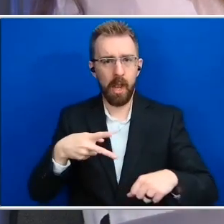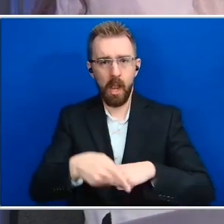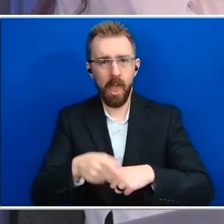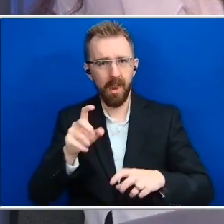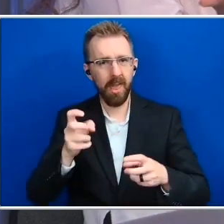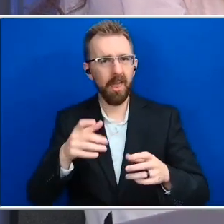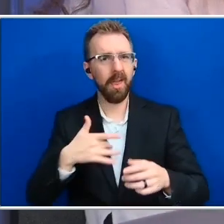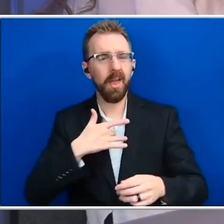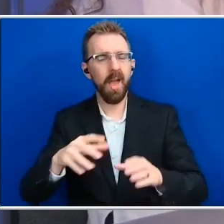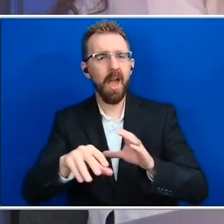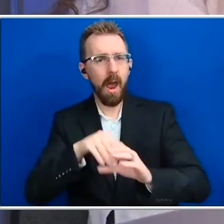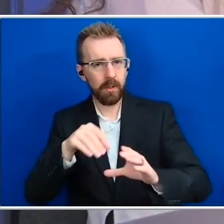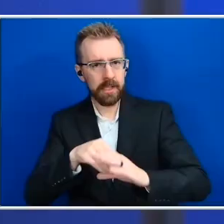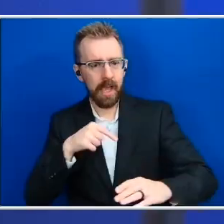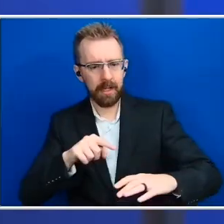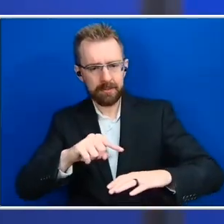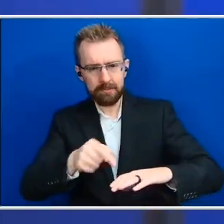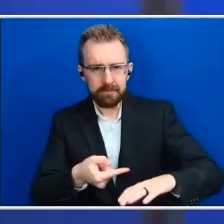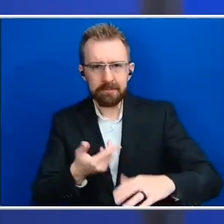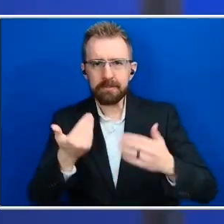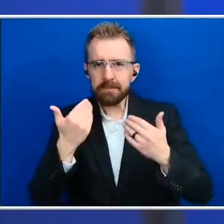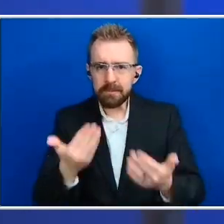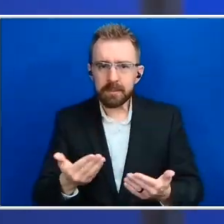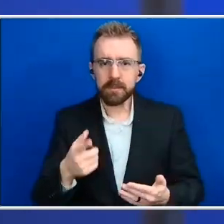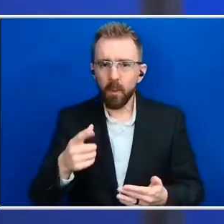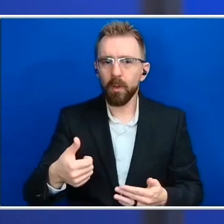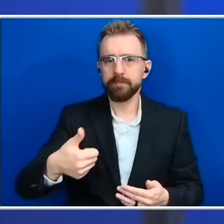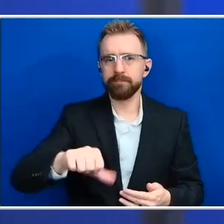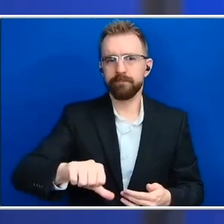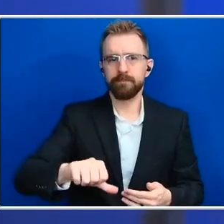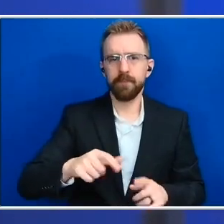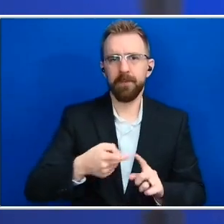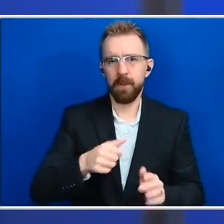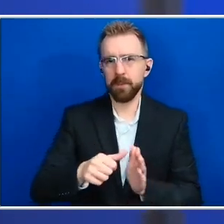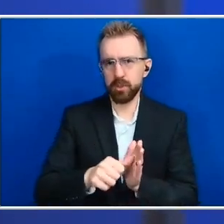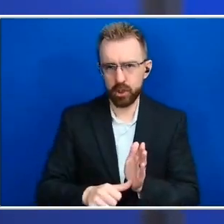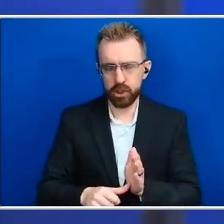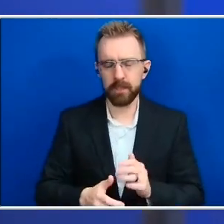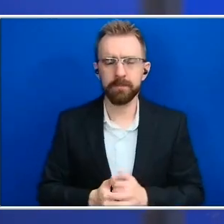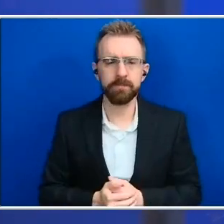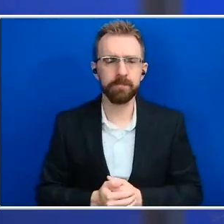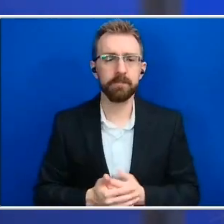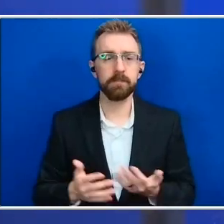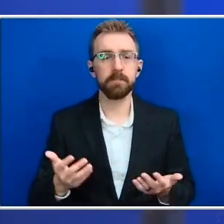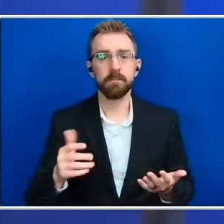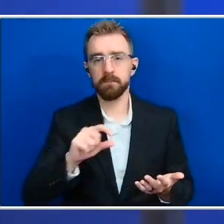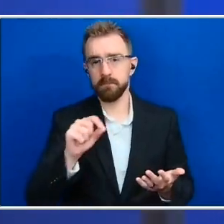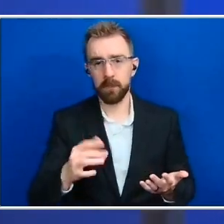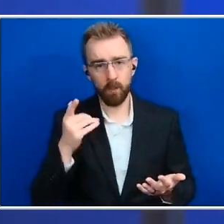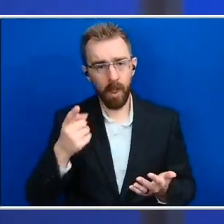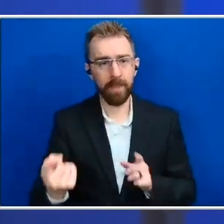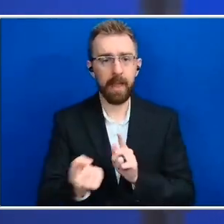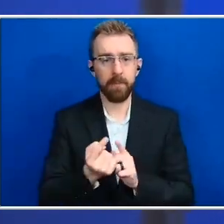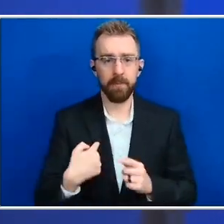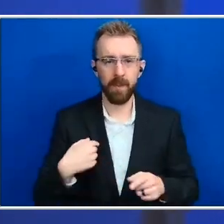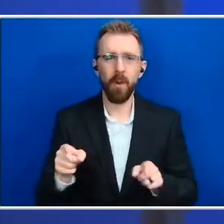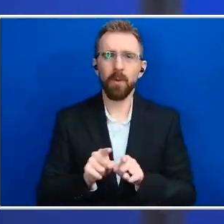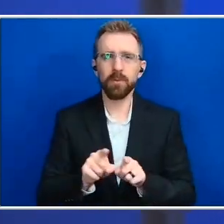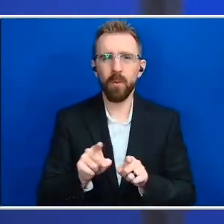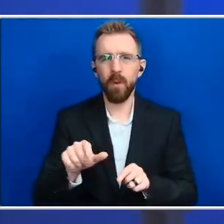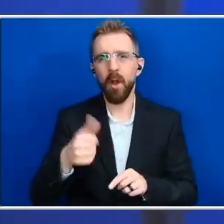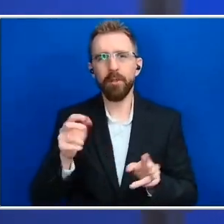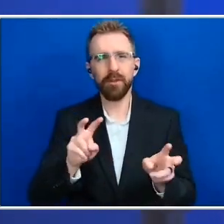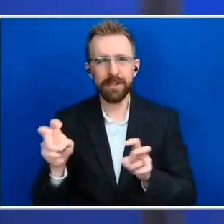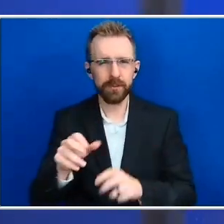Therefore, was rejected from a surgeon. Therefore, that's what came to me. And there was also comorbidities, his age, and a lot of